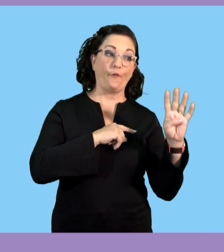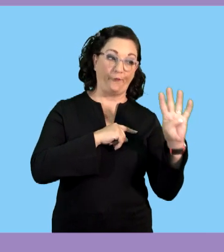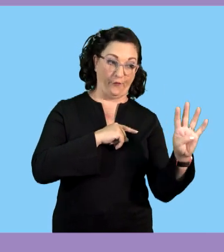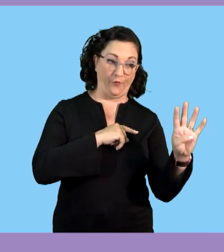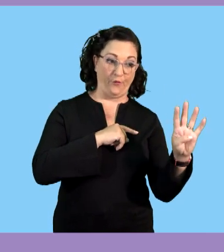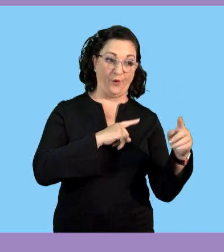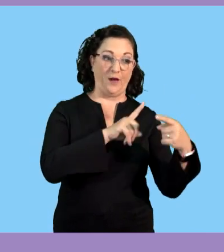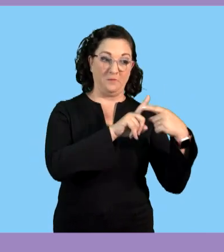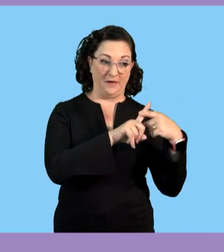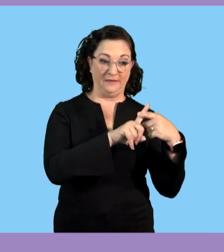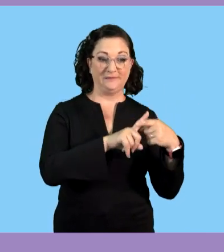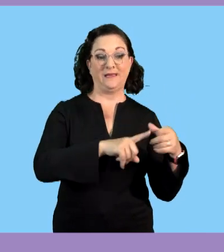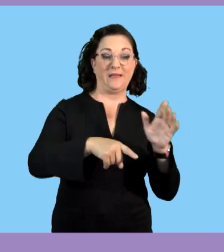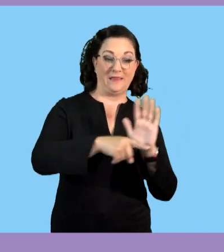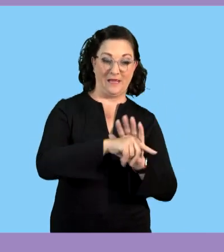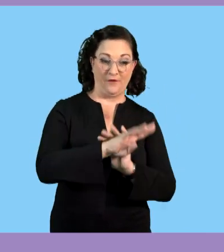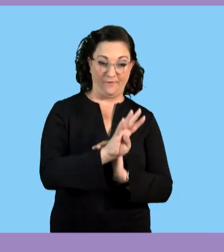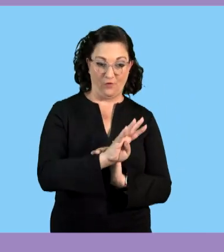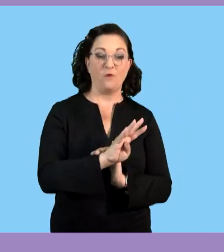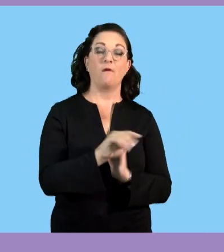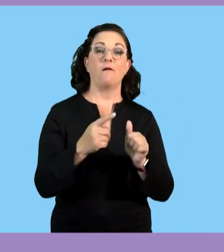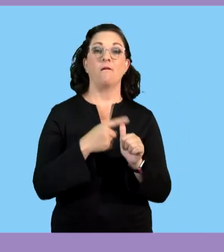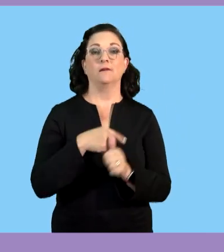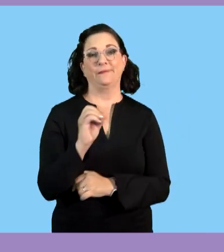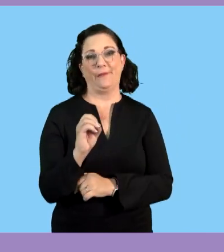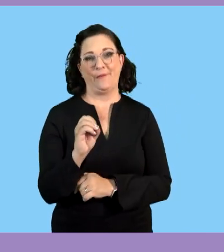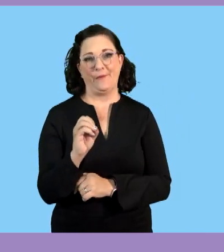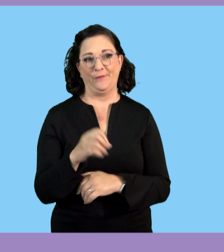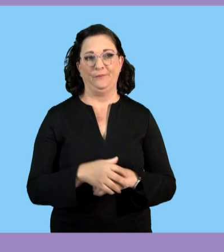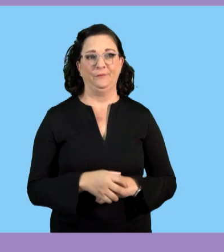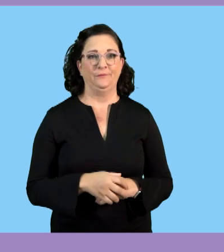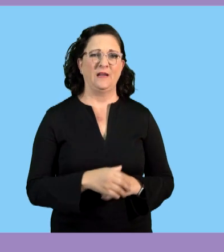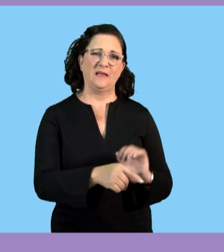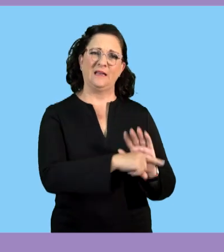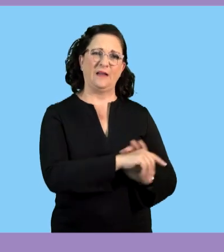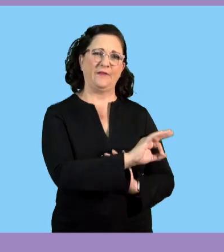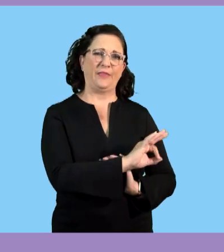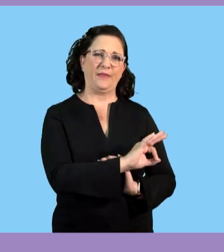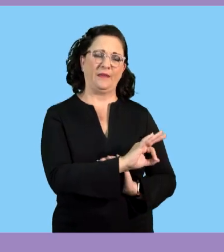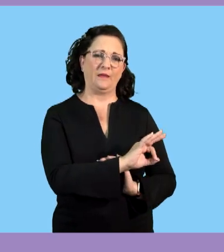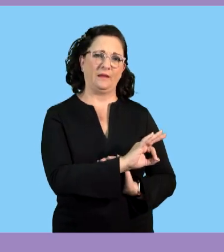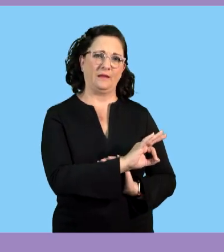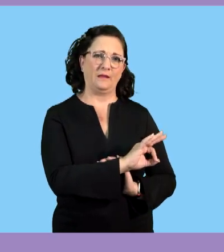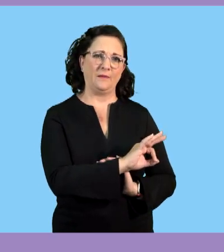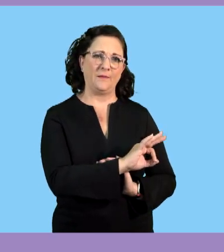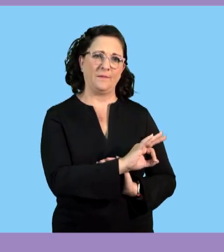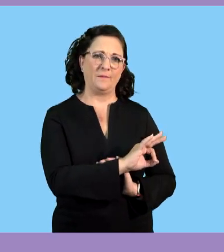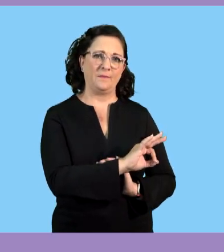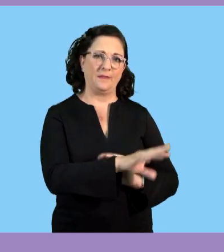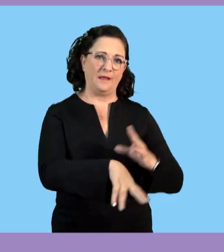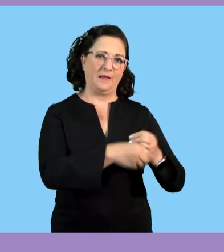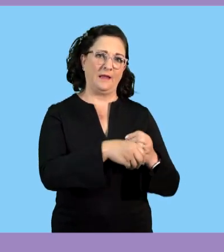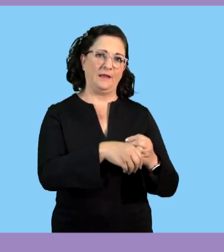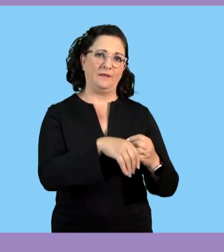plus negative 4 gives us an answer of 0. What about negative 3? What is the additive inverse of negative